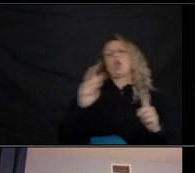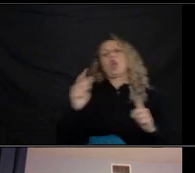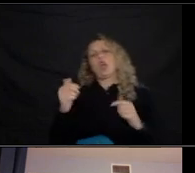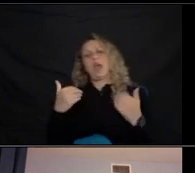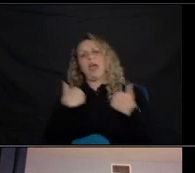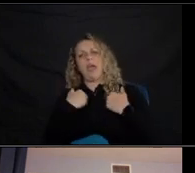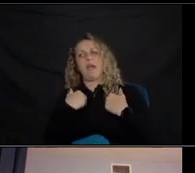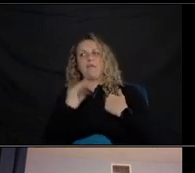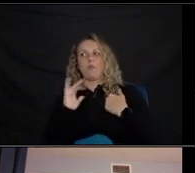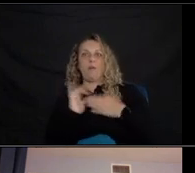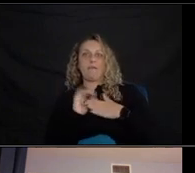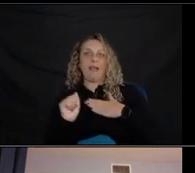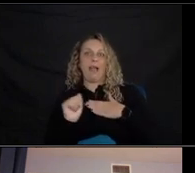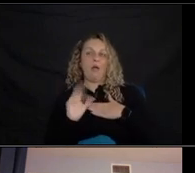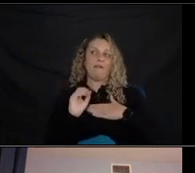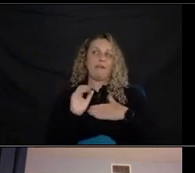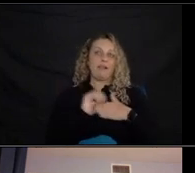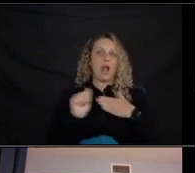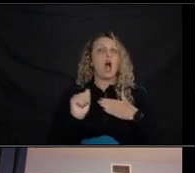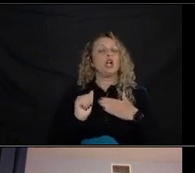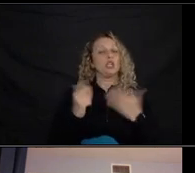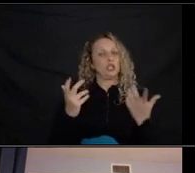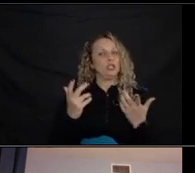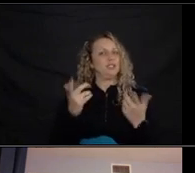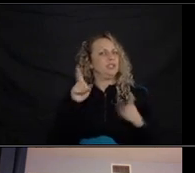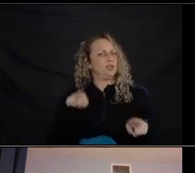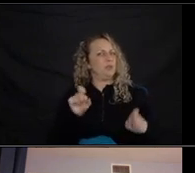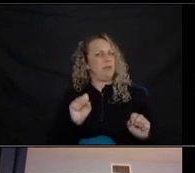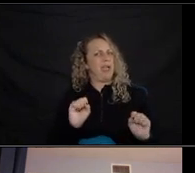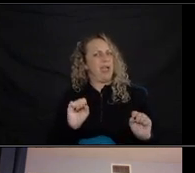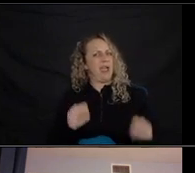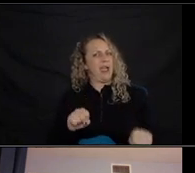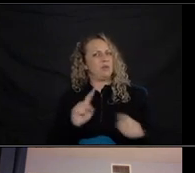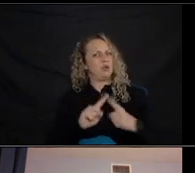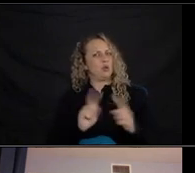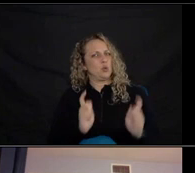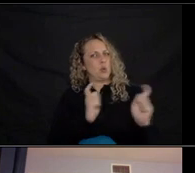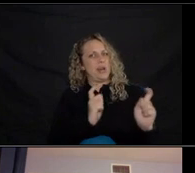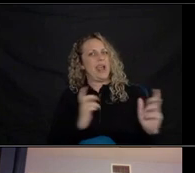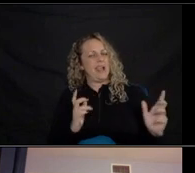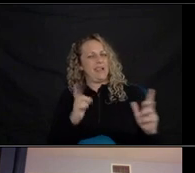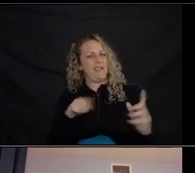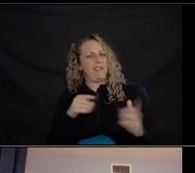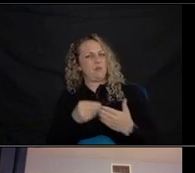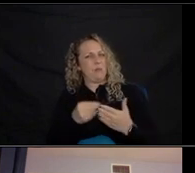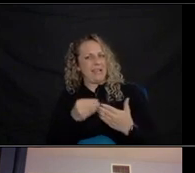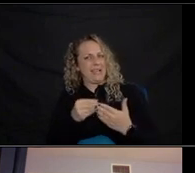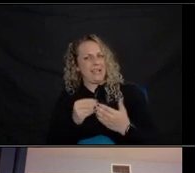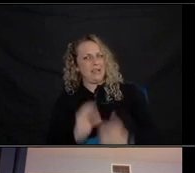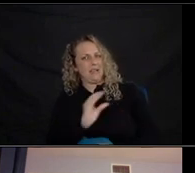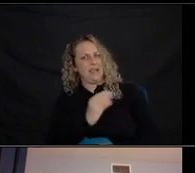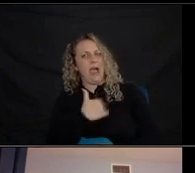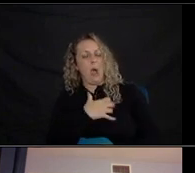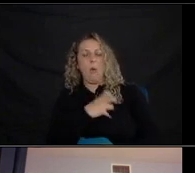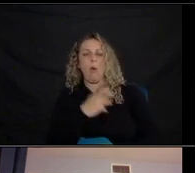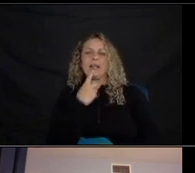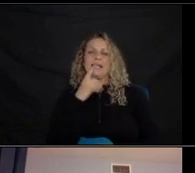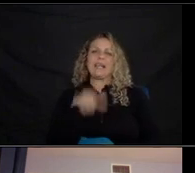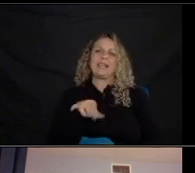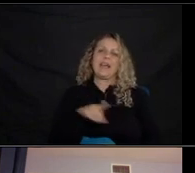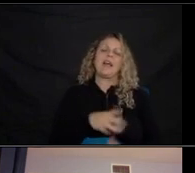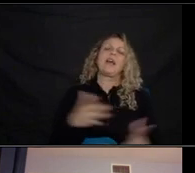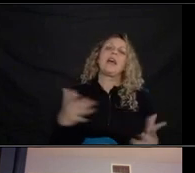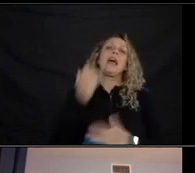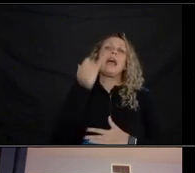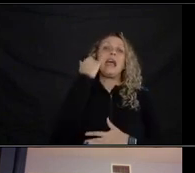have $25 or $50, they should be able to donate those monies. I would like to say that